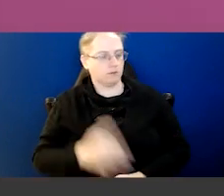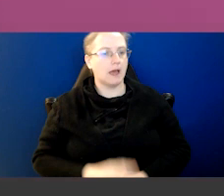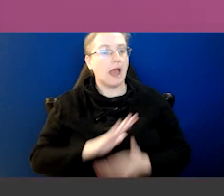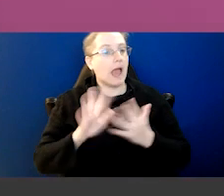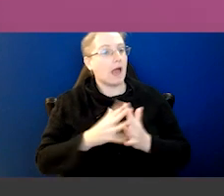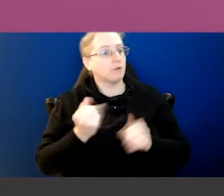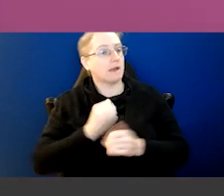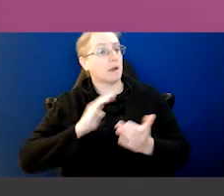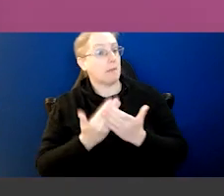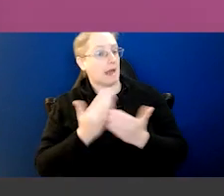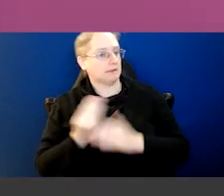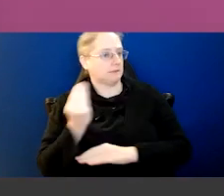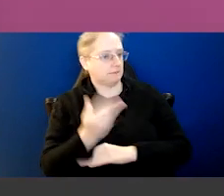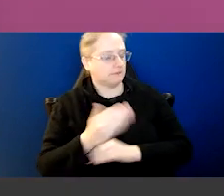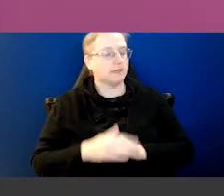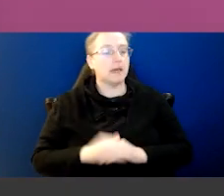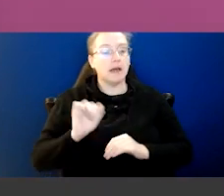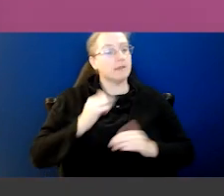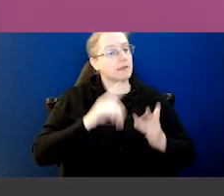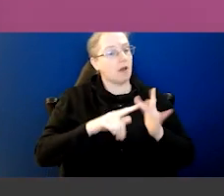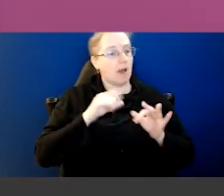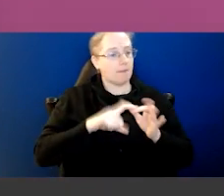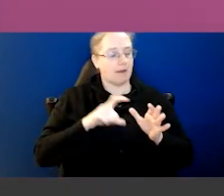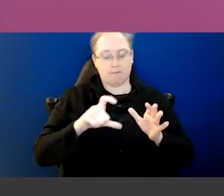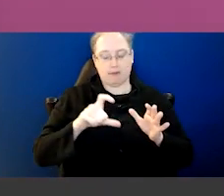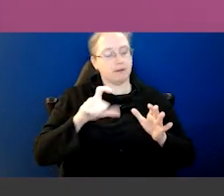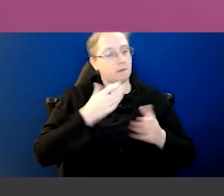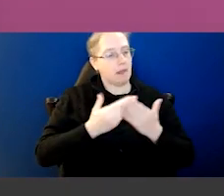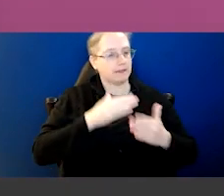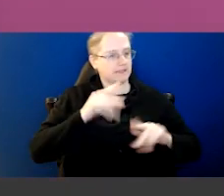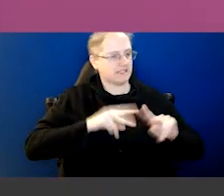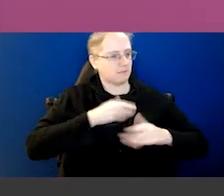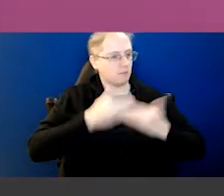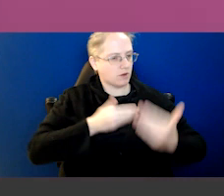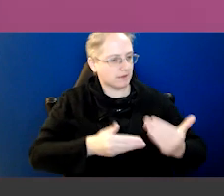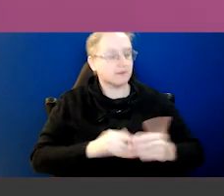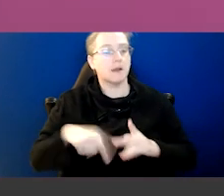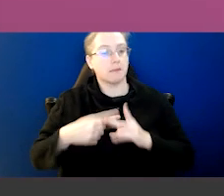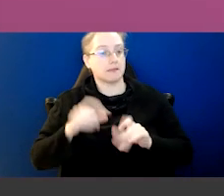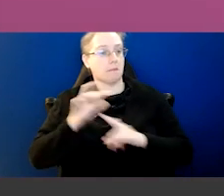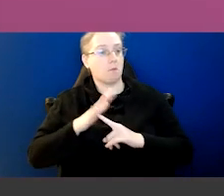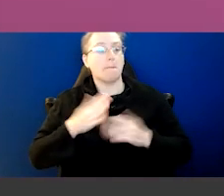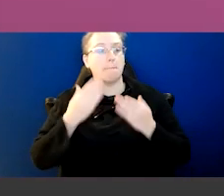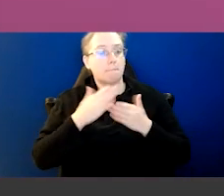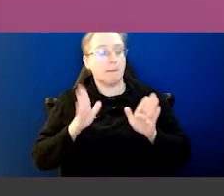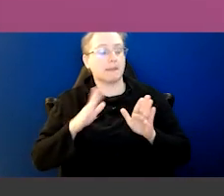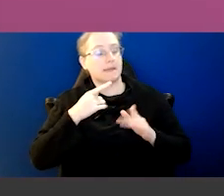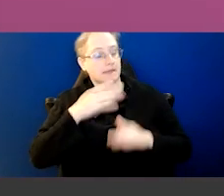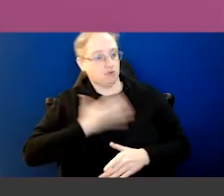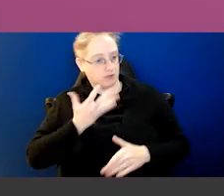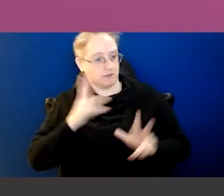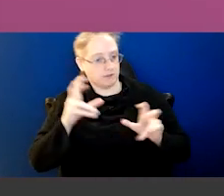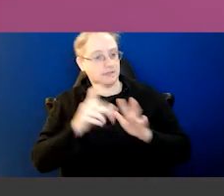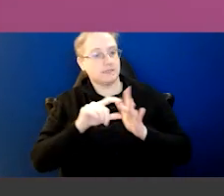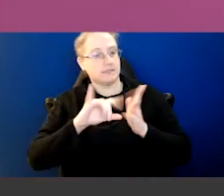IBAC, IBAC's complaint assessment process, and finally, the very important public interest disclosure scheme. This will be